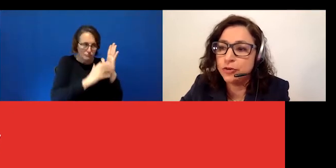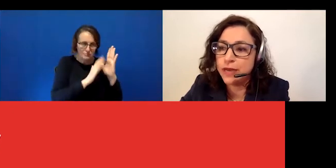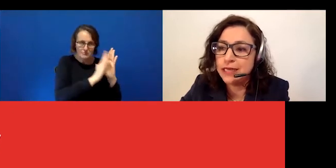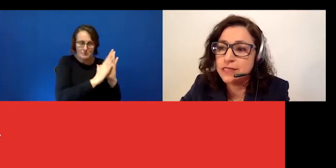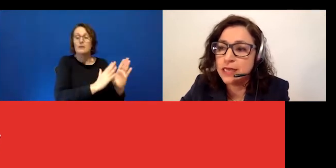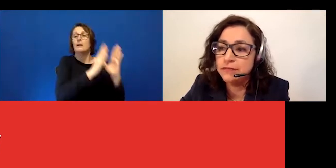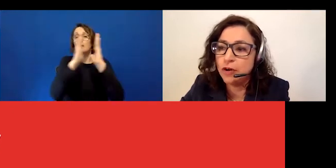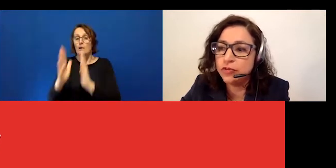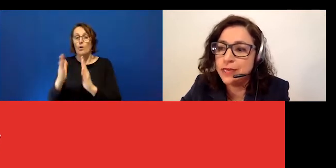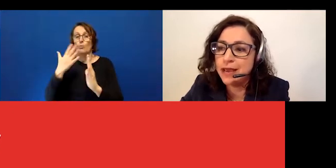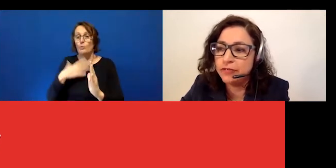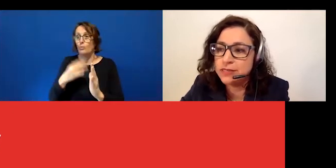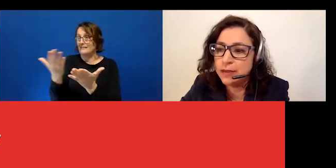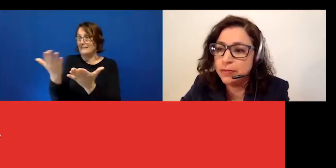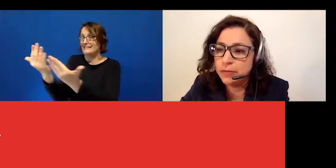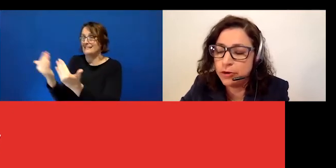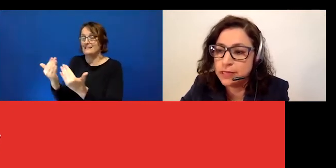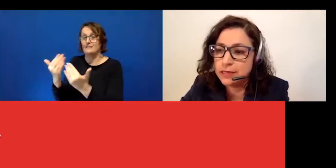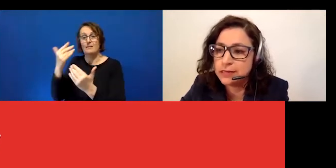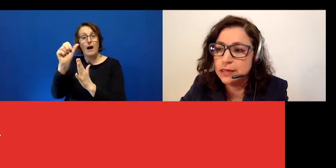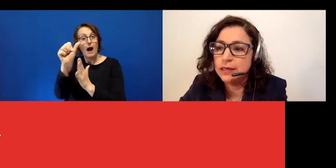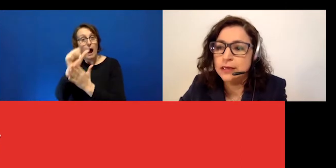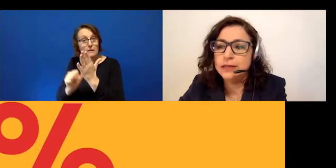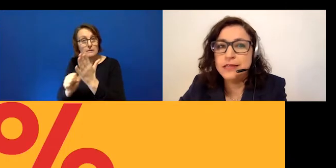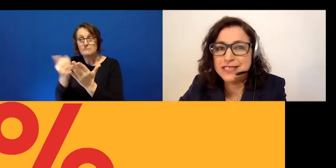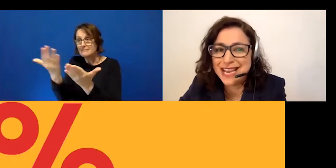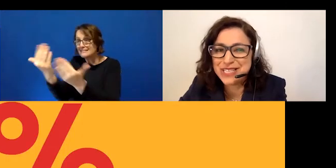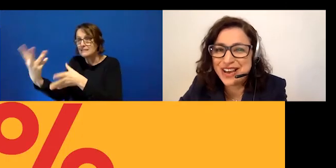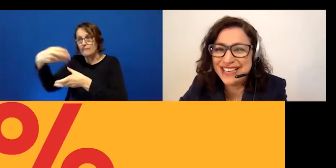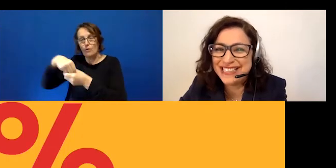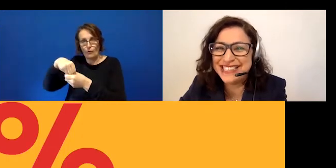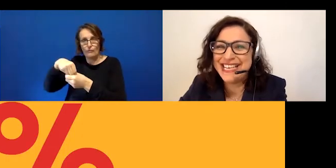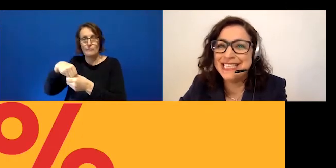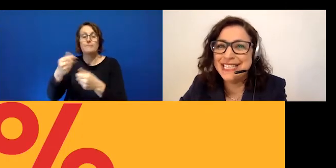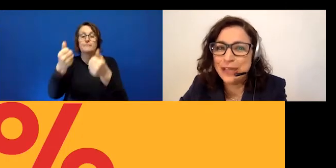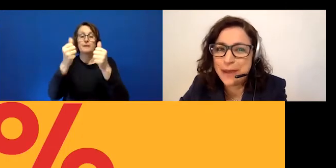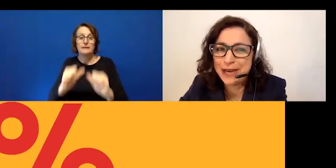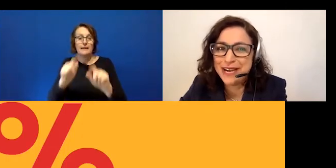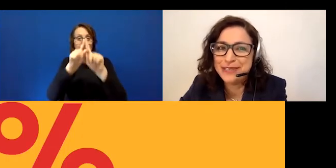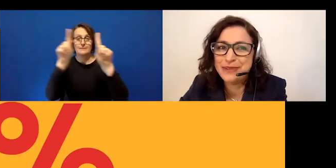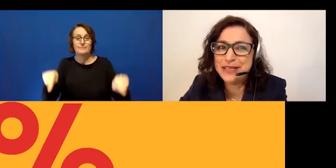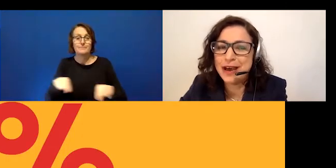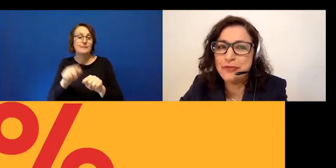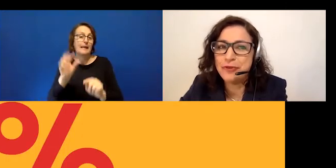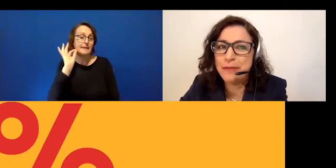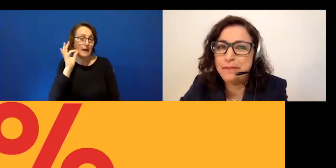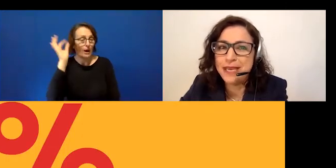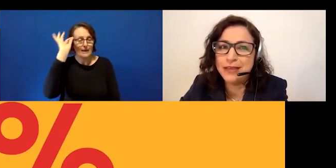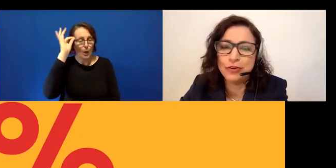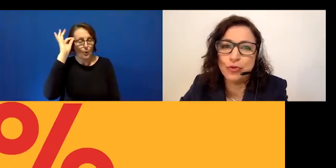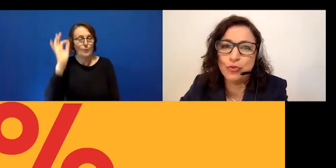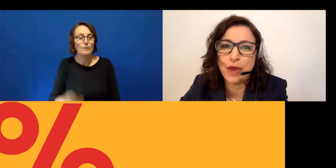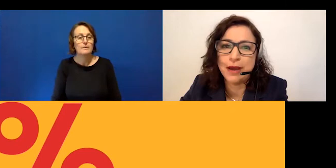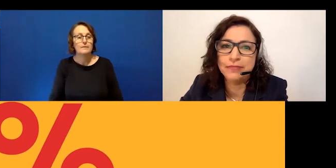and creatives and involve them in every step of the process. This next slide has a yellow background with a